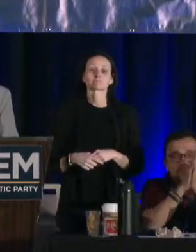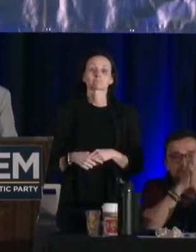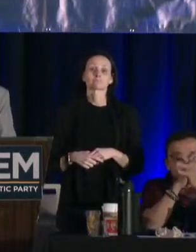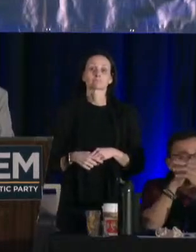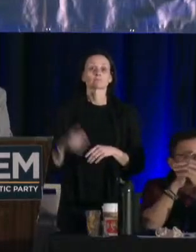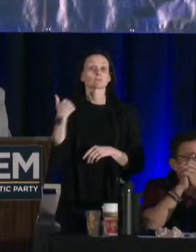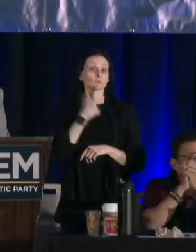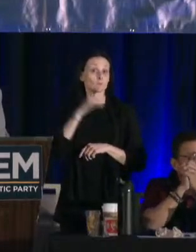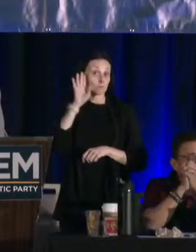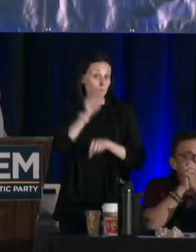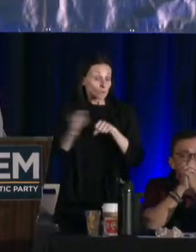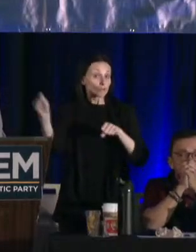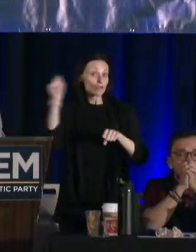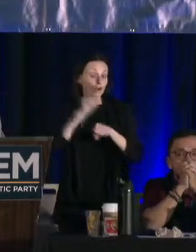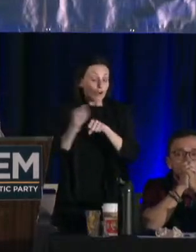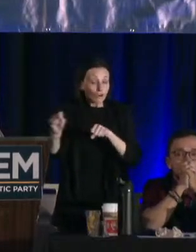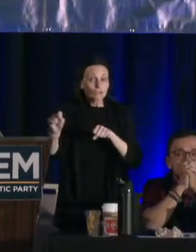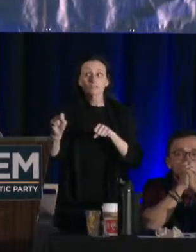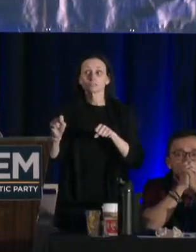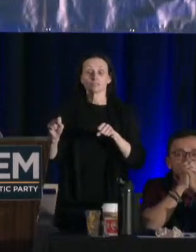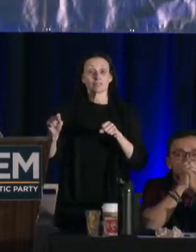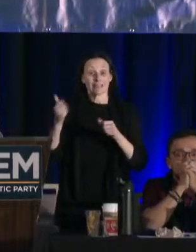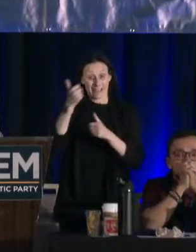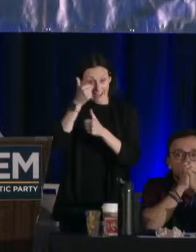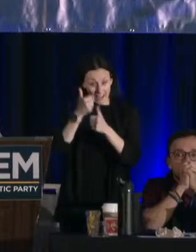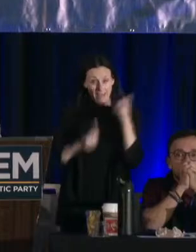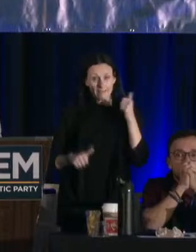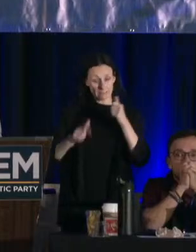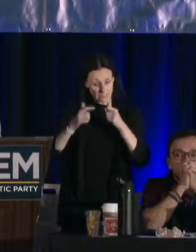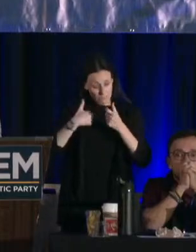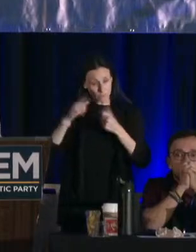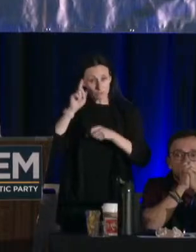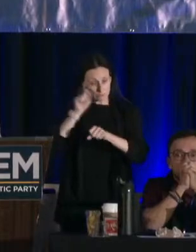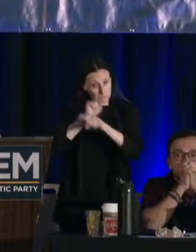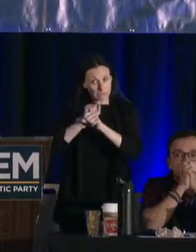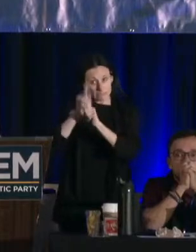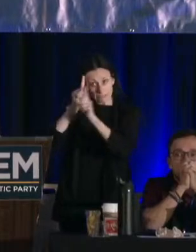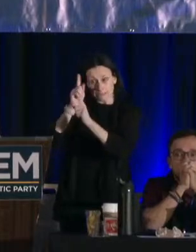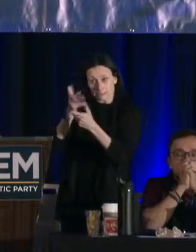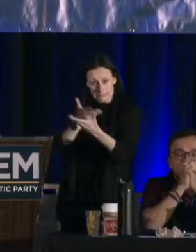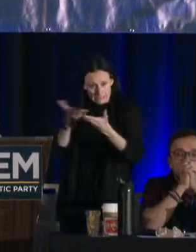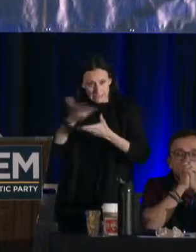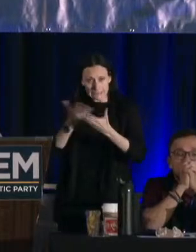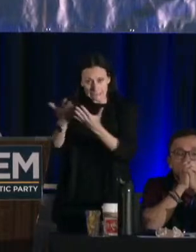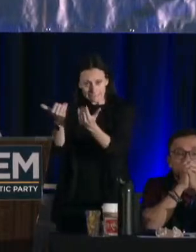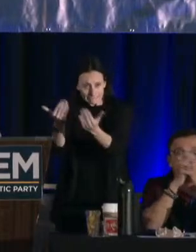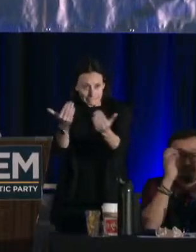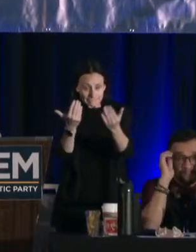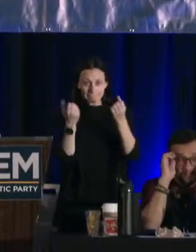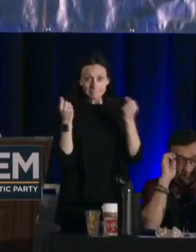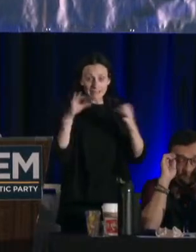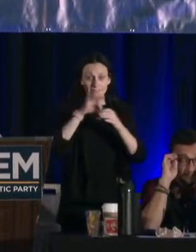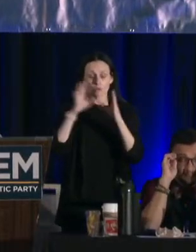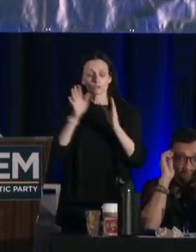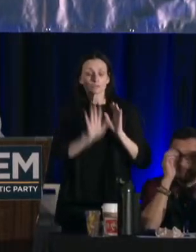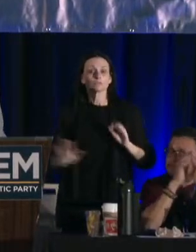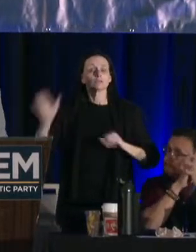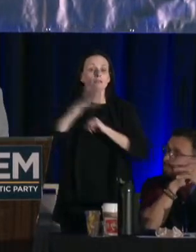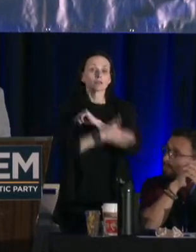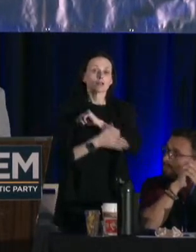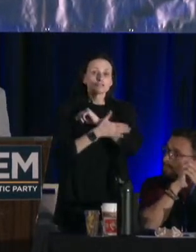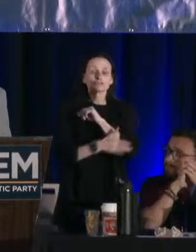We will work hard to turn every stone and engage as many voters throughout the nation